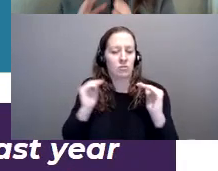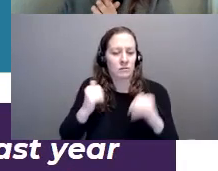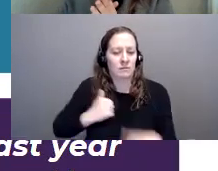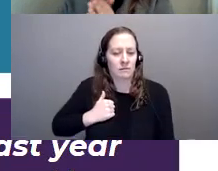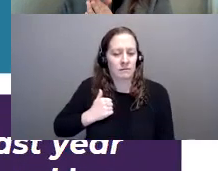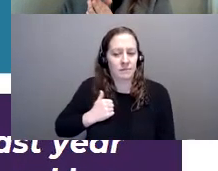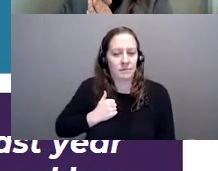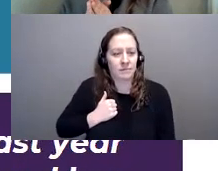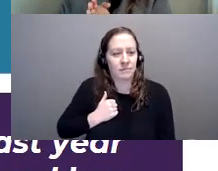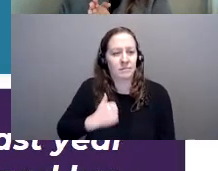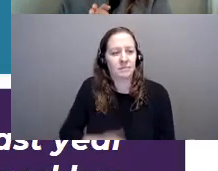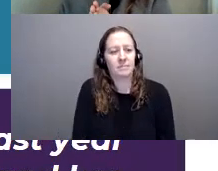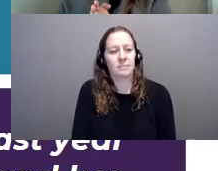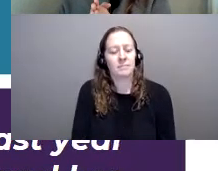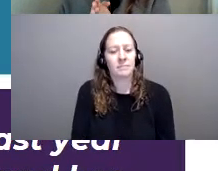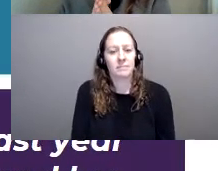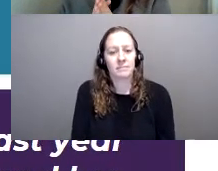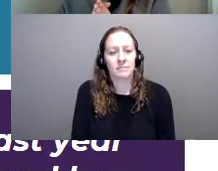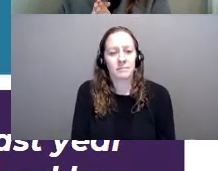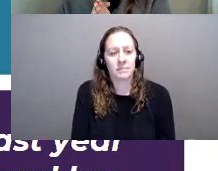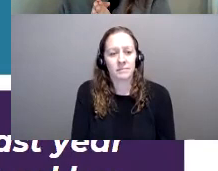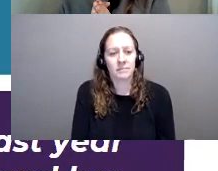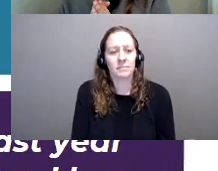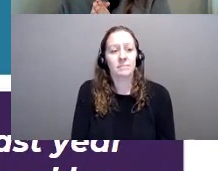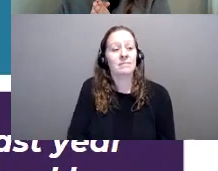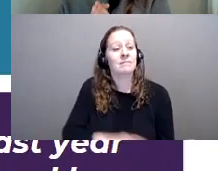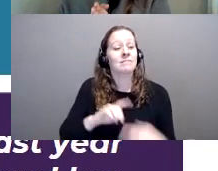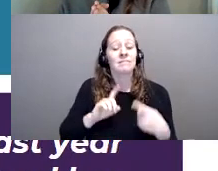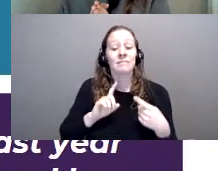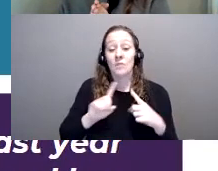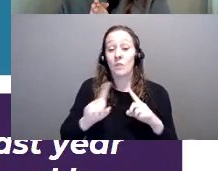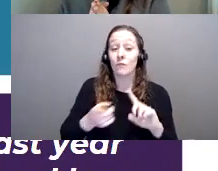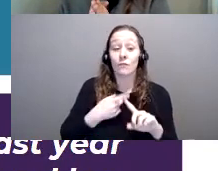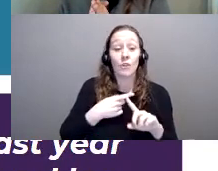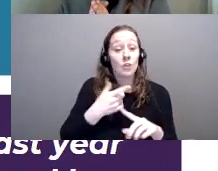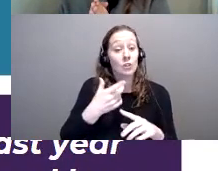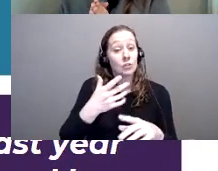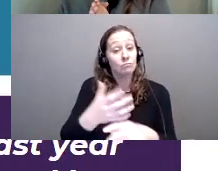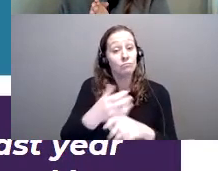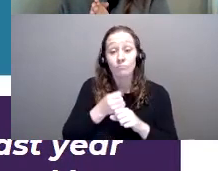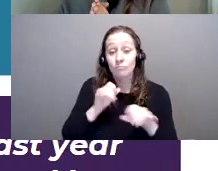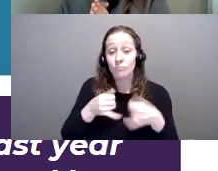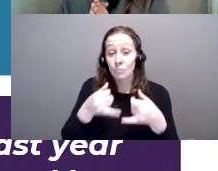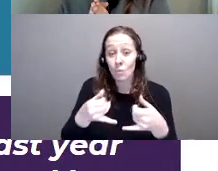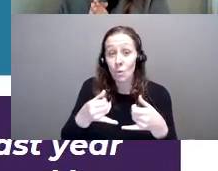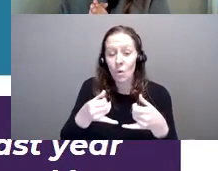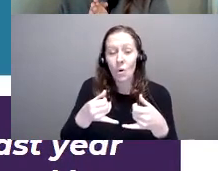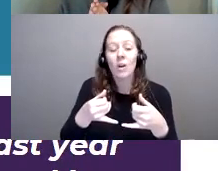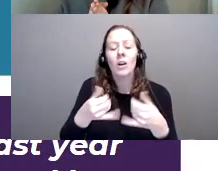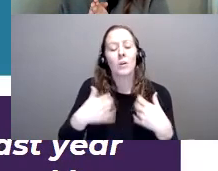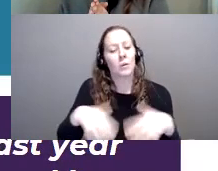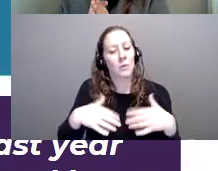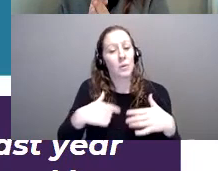So we're so happy with our first recipient of this award. I have the pleasure to work closely with